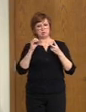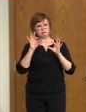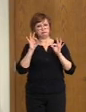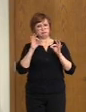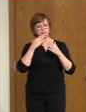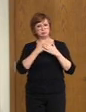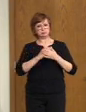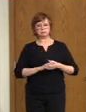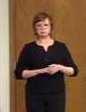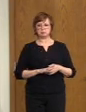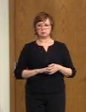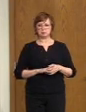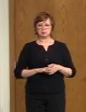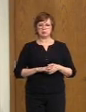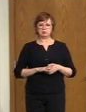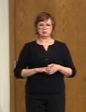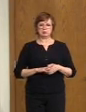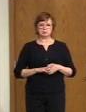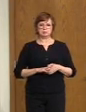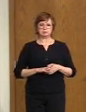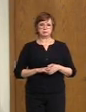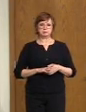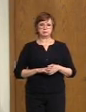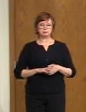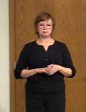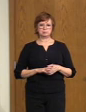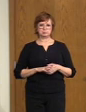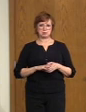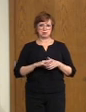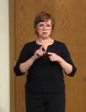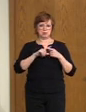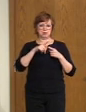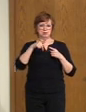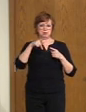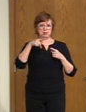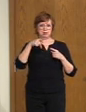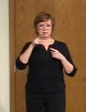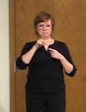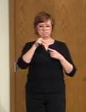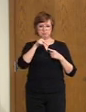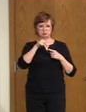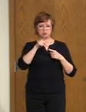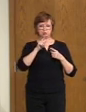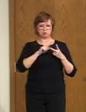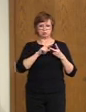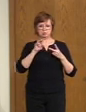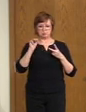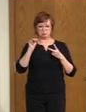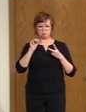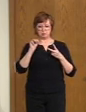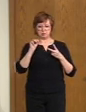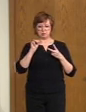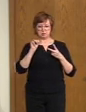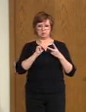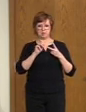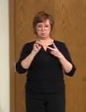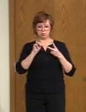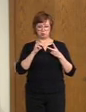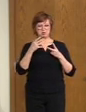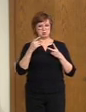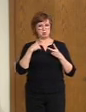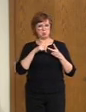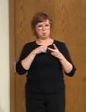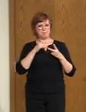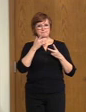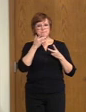and obviously the initial shipment is Pfizer, Moderna. Pfizer has been approved this morning. Moderna, we expect the